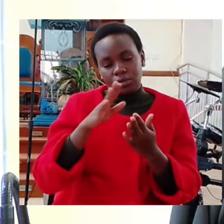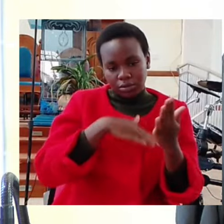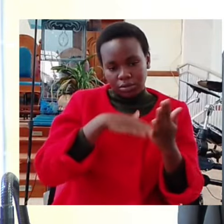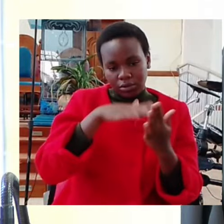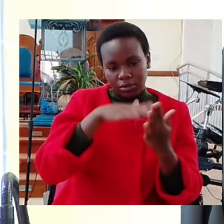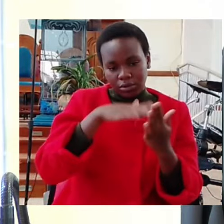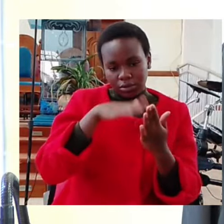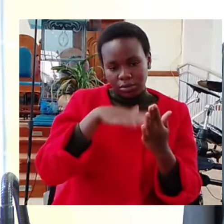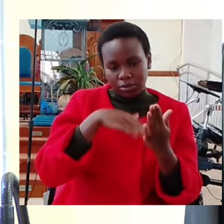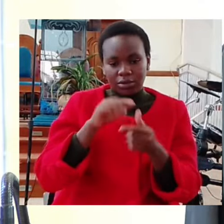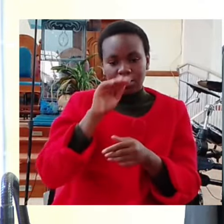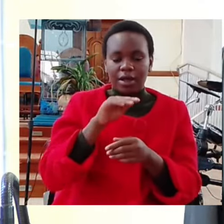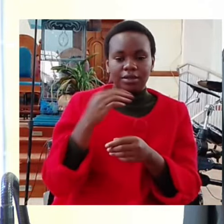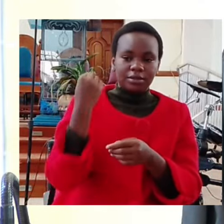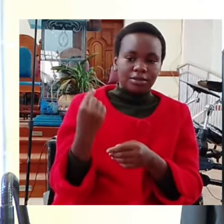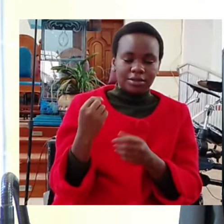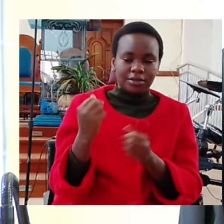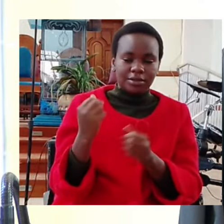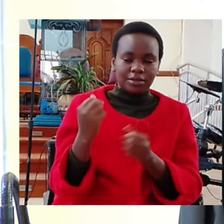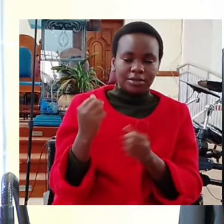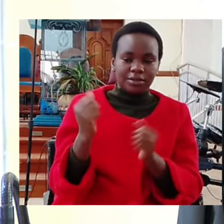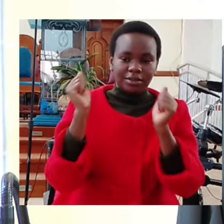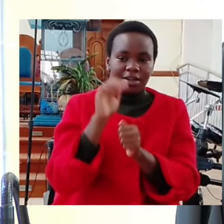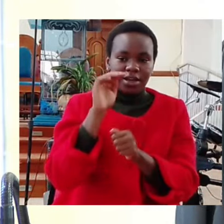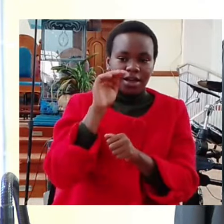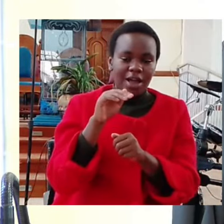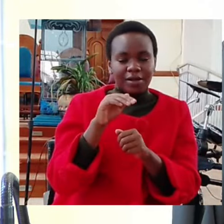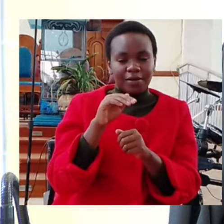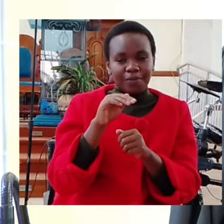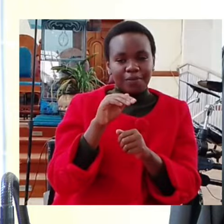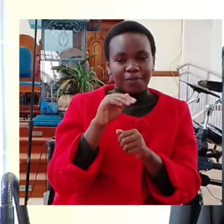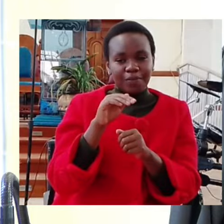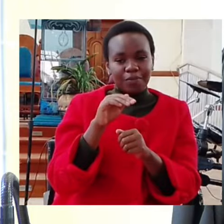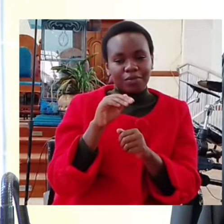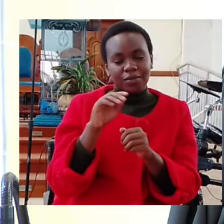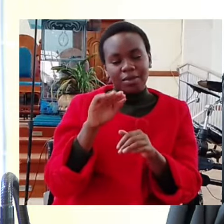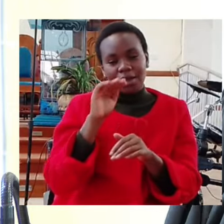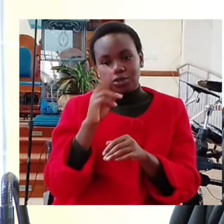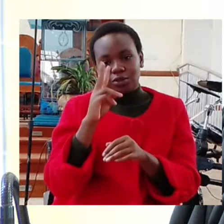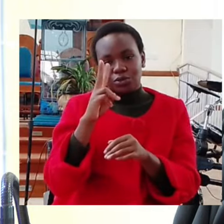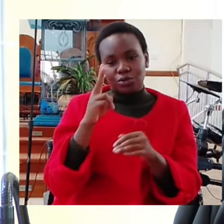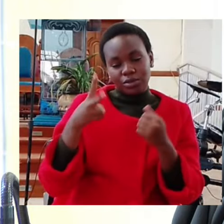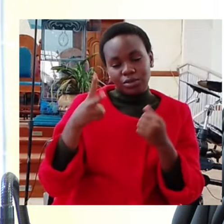na akwerara na abaiko miyoka mori out of K. Akwera 27 yoka mwerai.